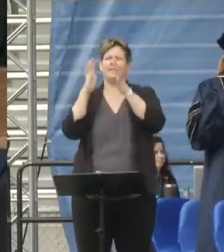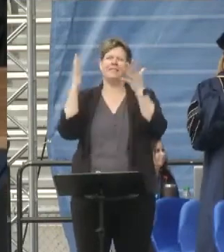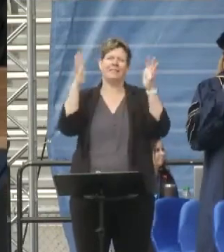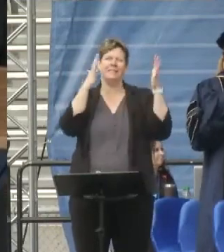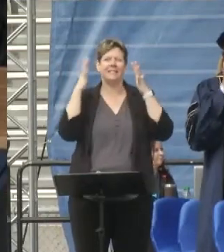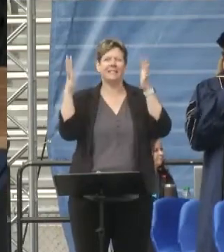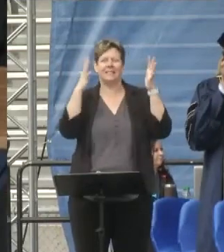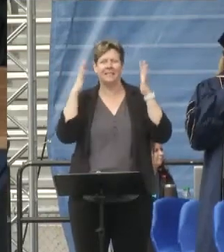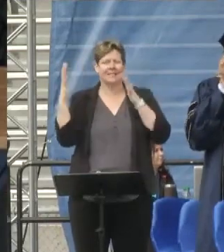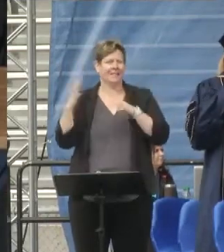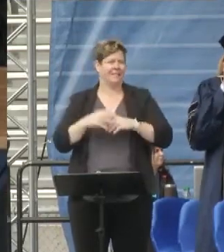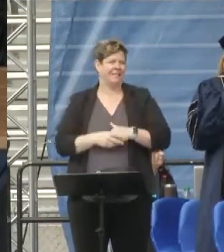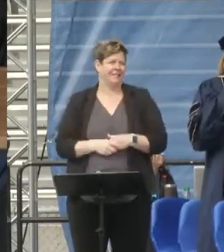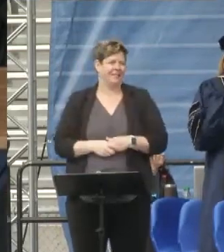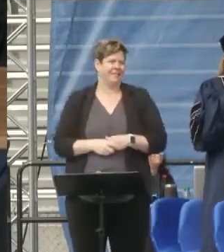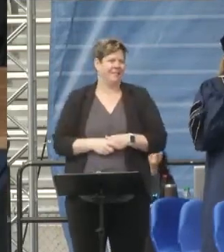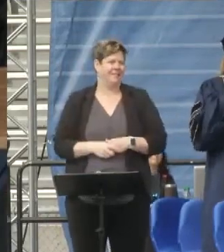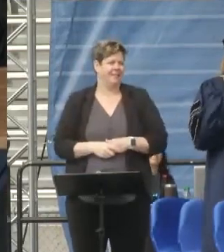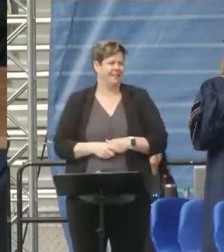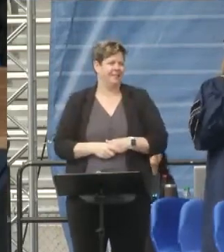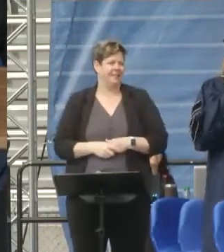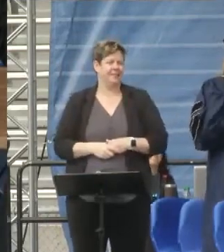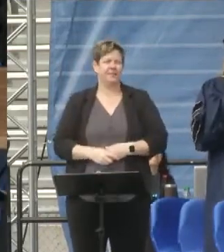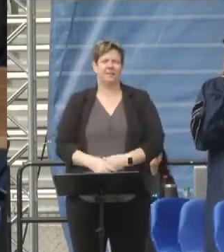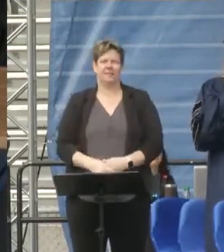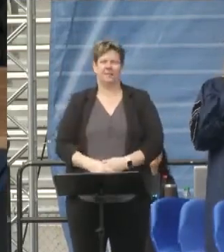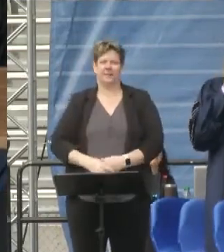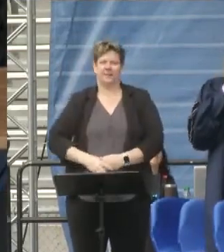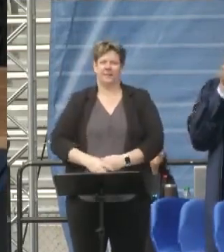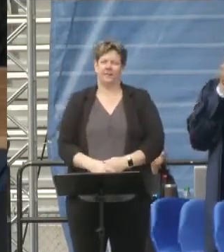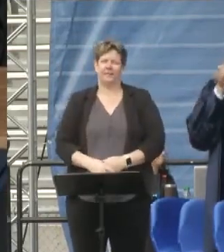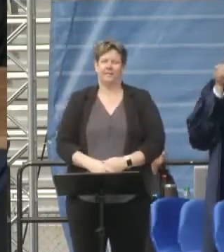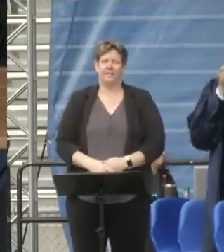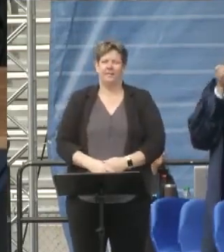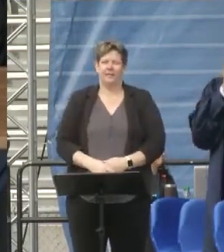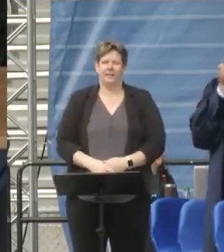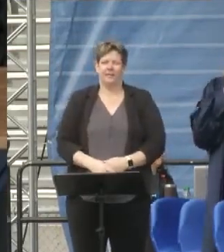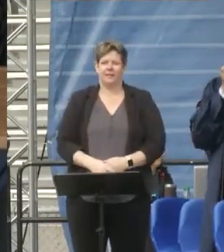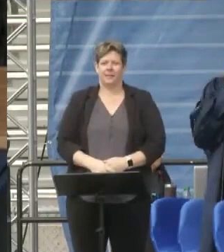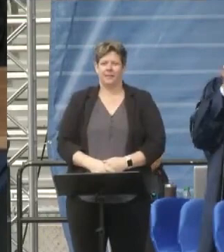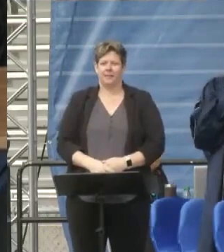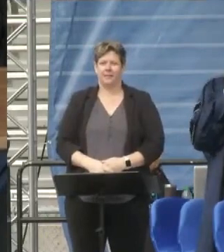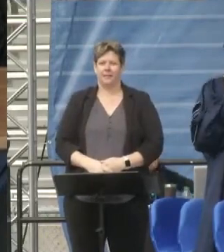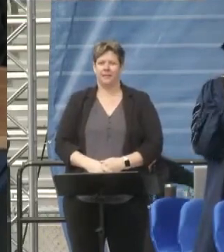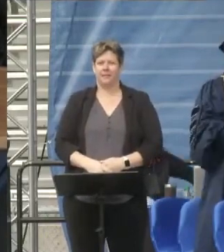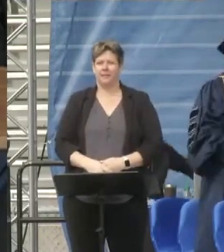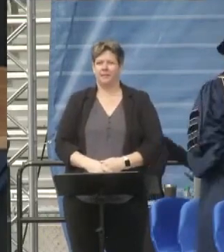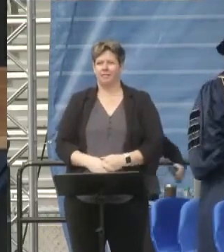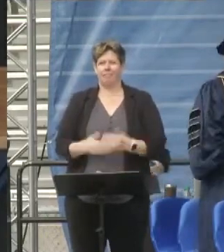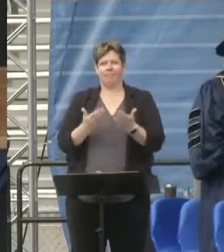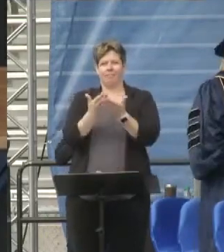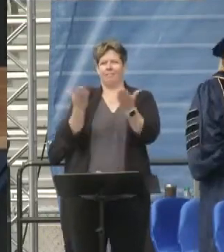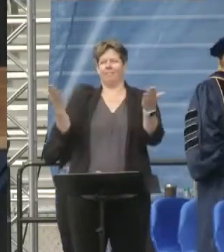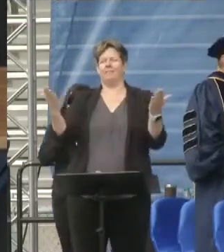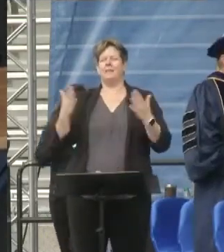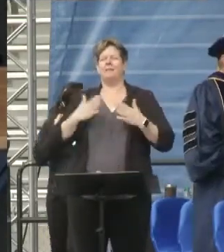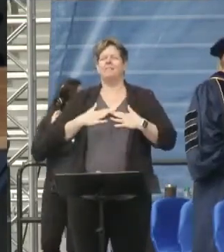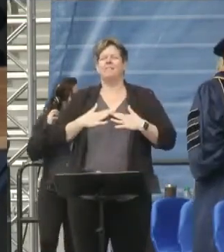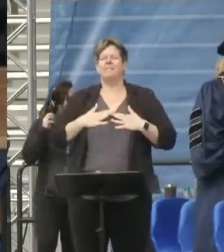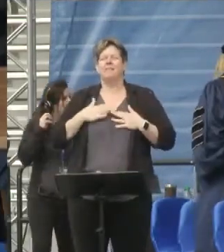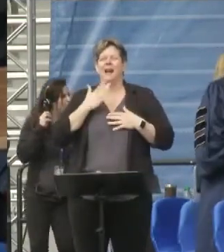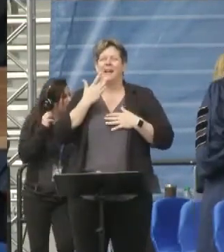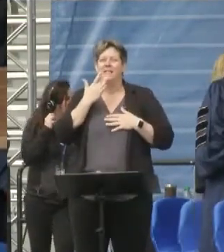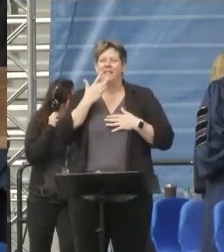graduates. This is my